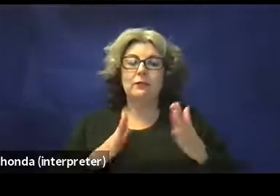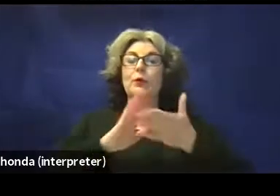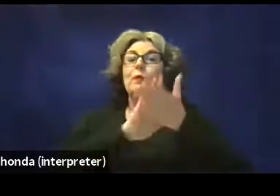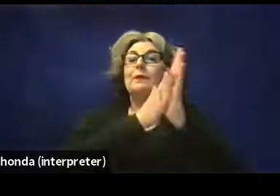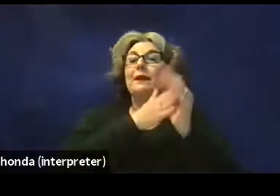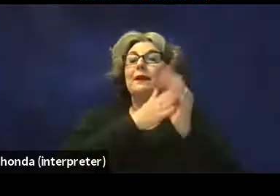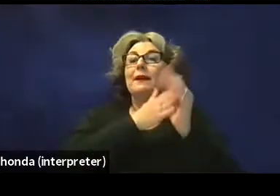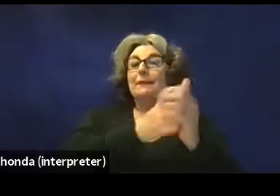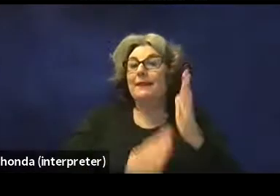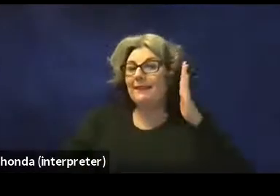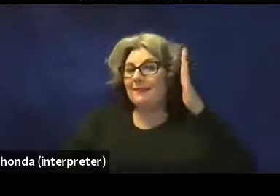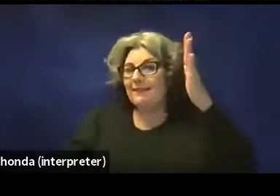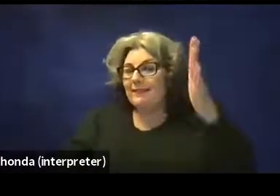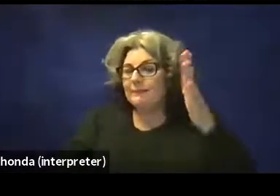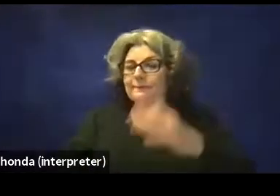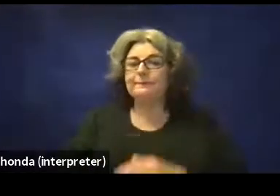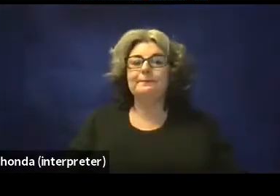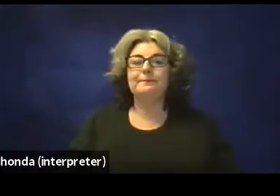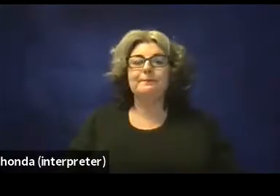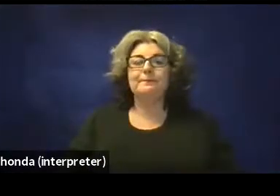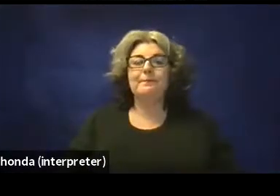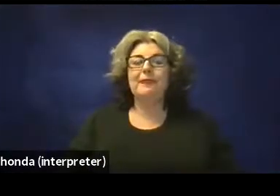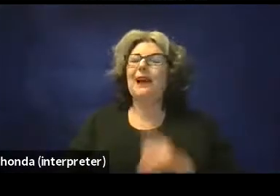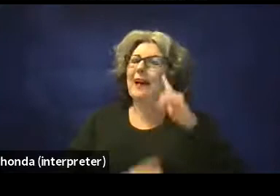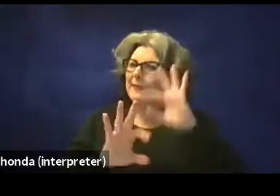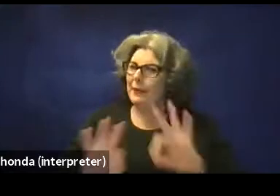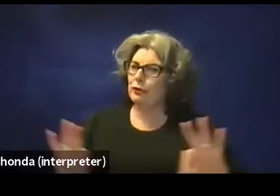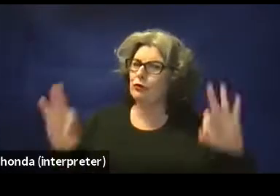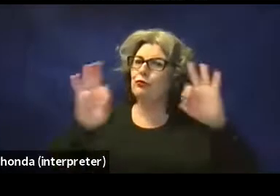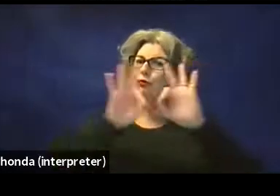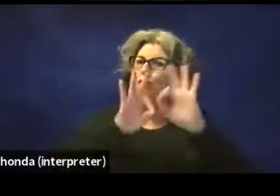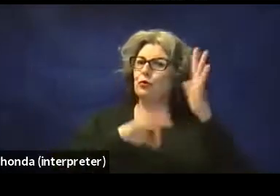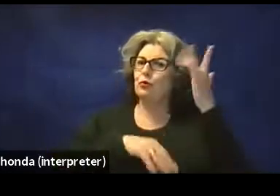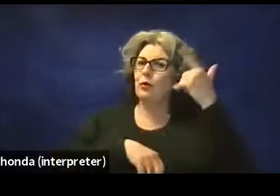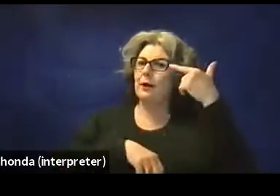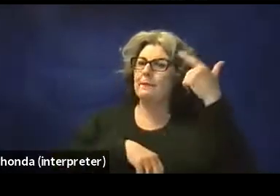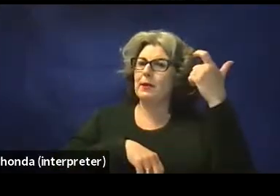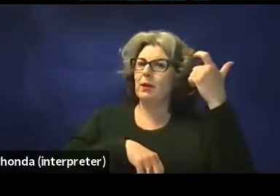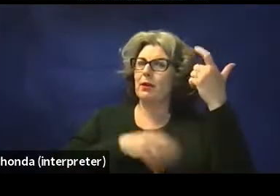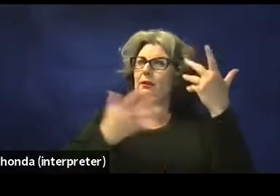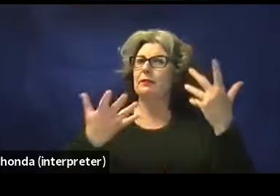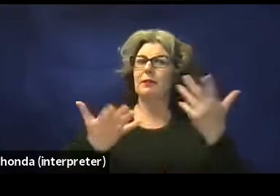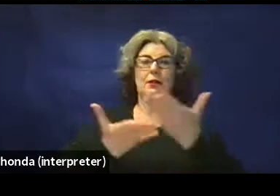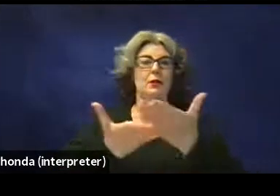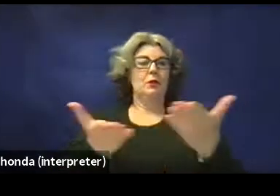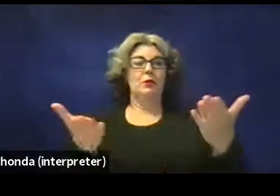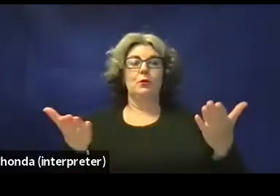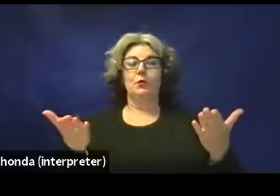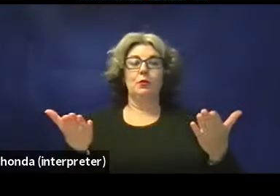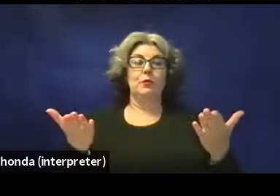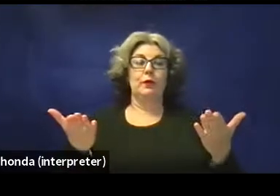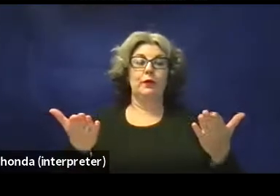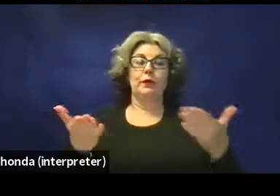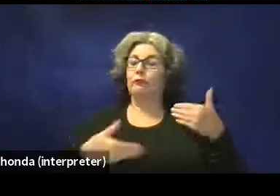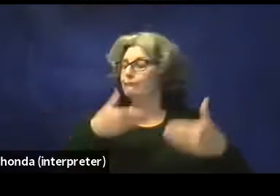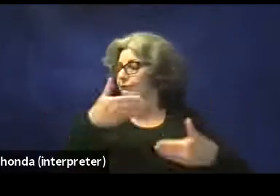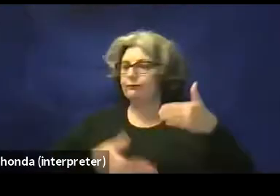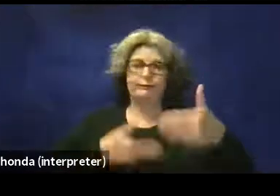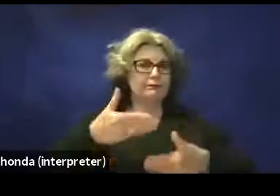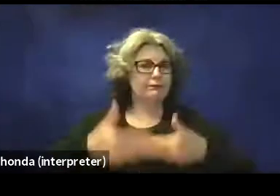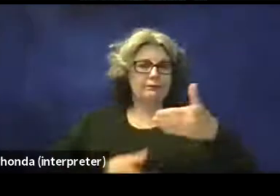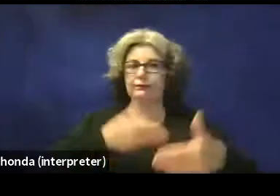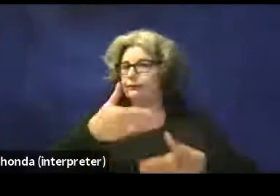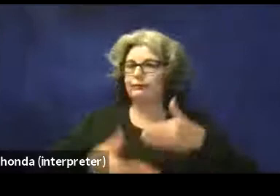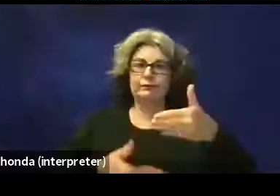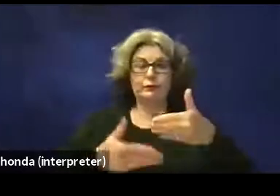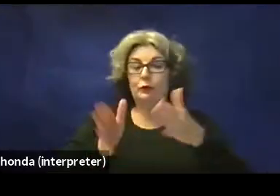lead. So I think it's crucial, because I think there's just, when you're just doing everything you can to